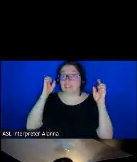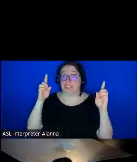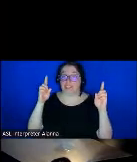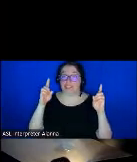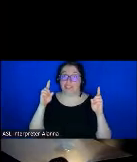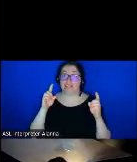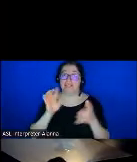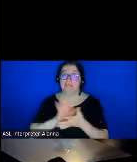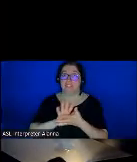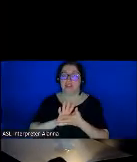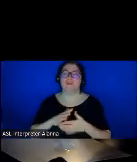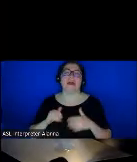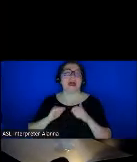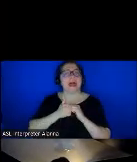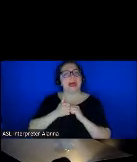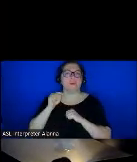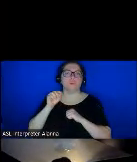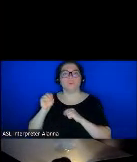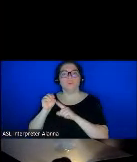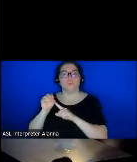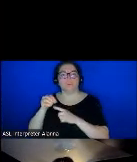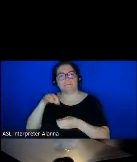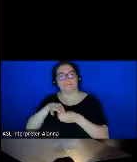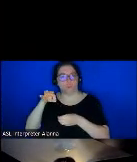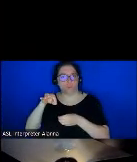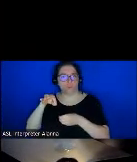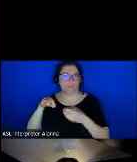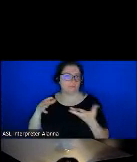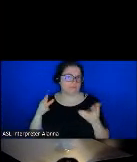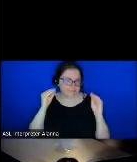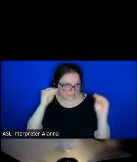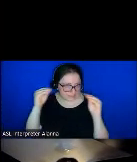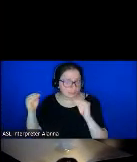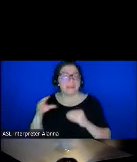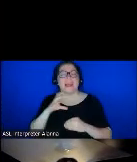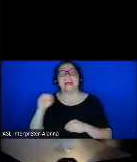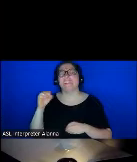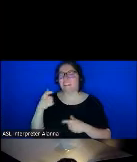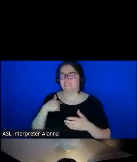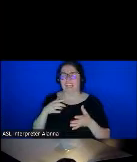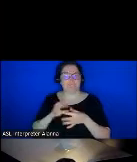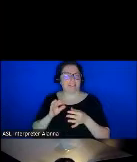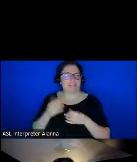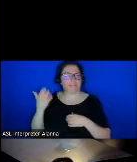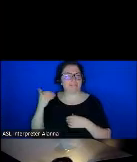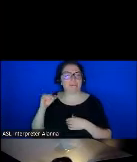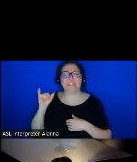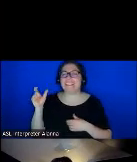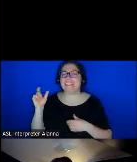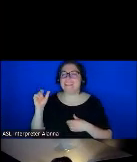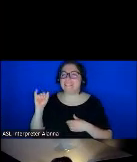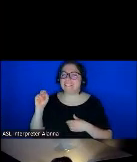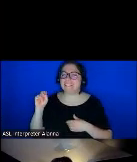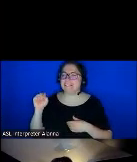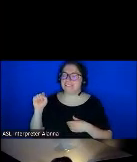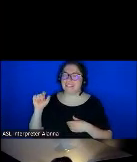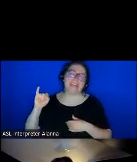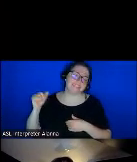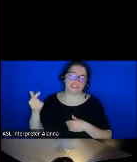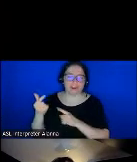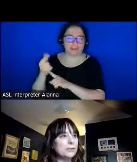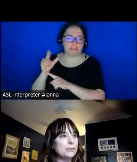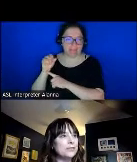how to vote tutorial and as i mentioned earlier we did some instagram live events that were very successful for us in terms of getting